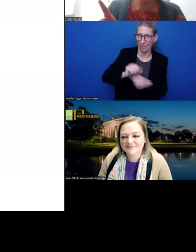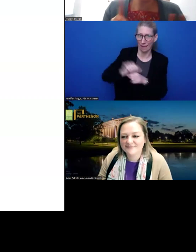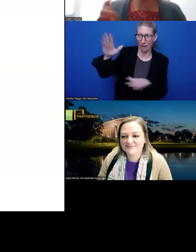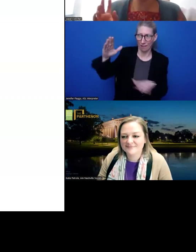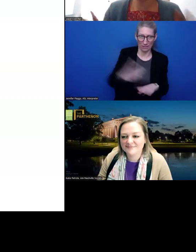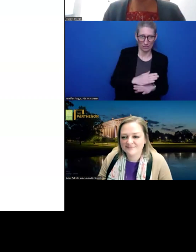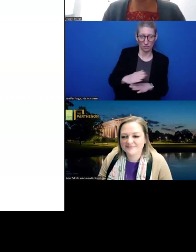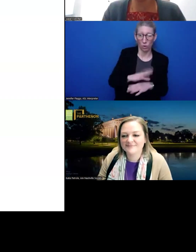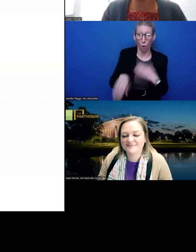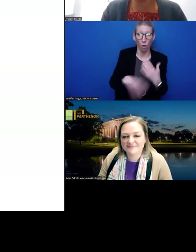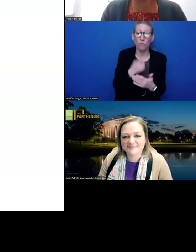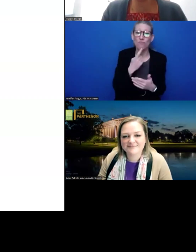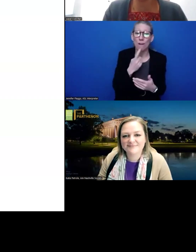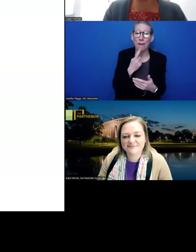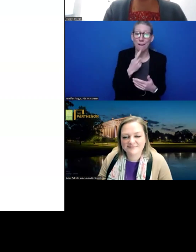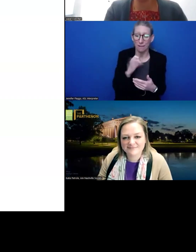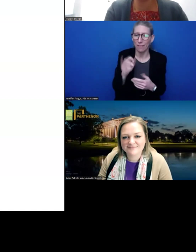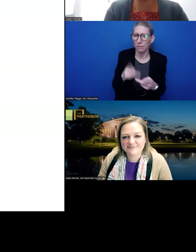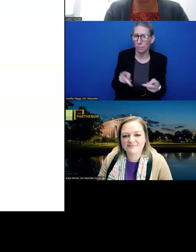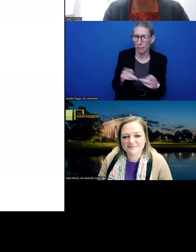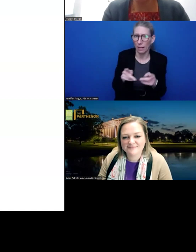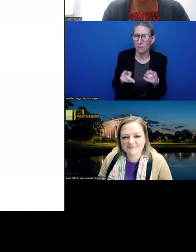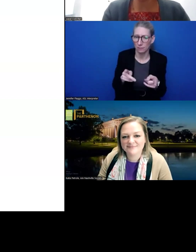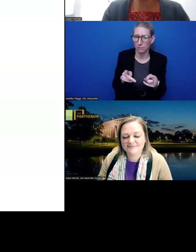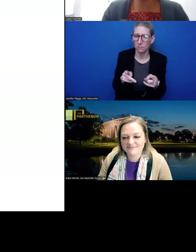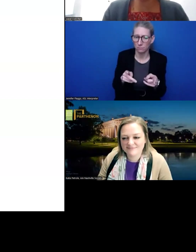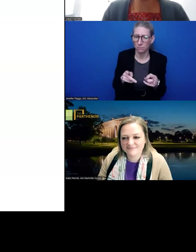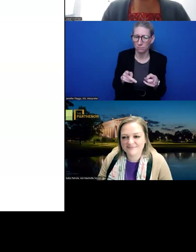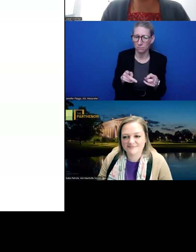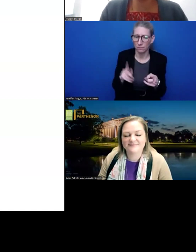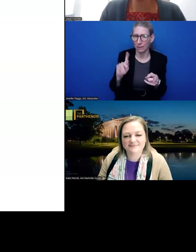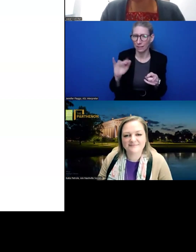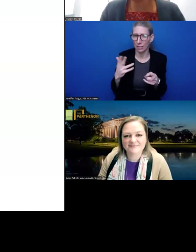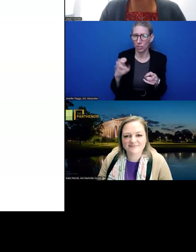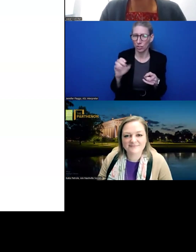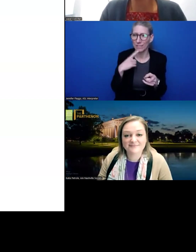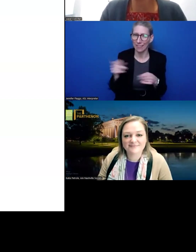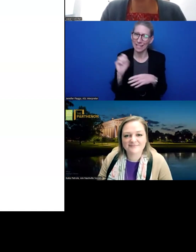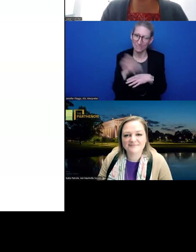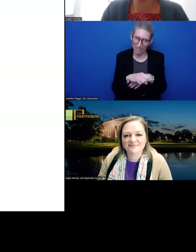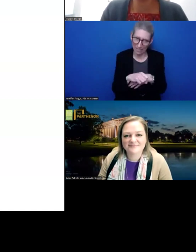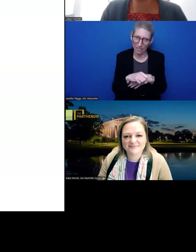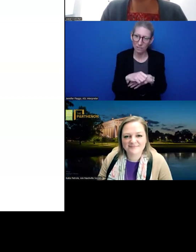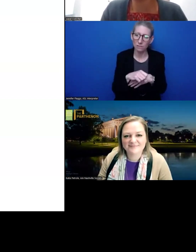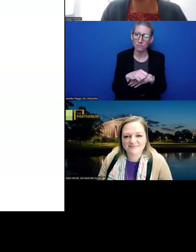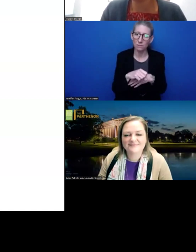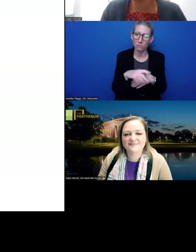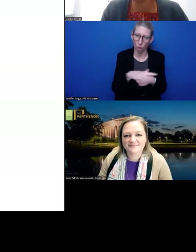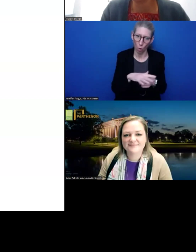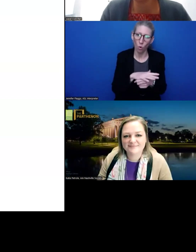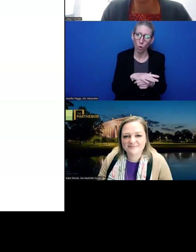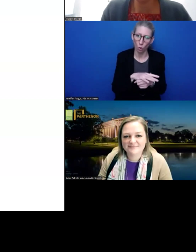red points represent places that the K'iche' said that they defeated